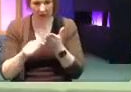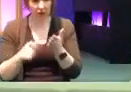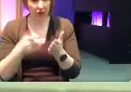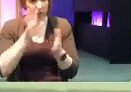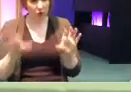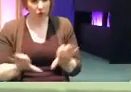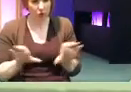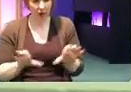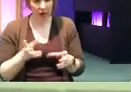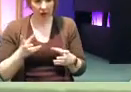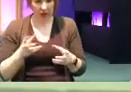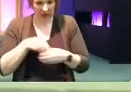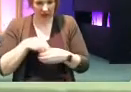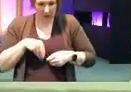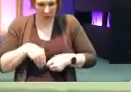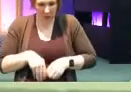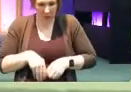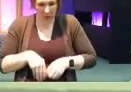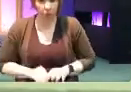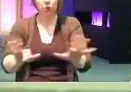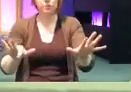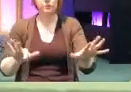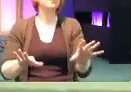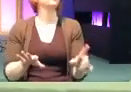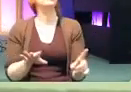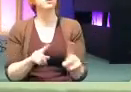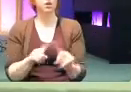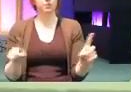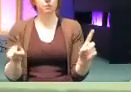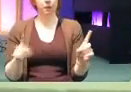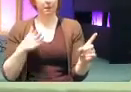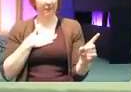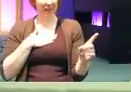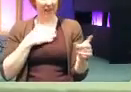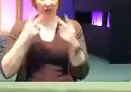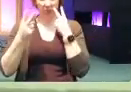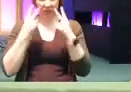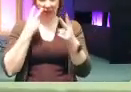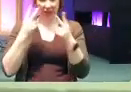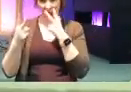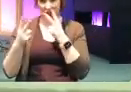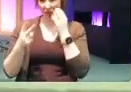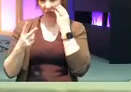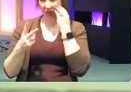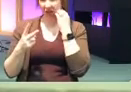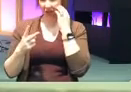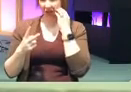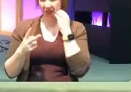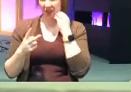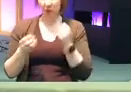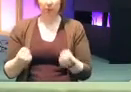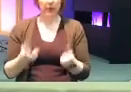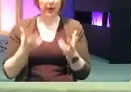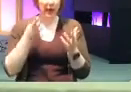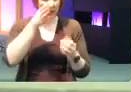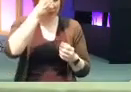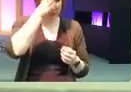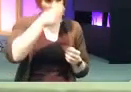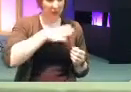amazing things in them and through them. But my observation has been that men and